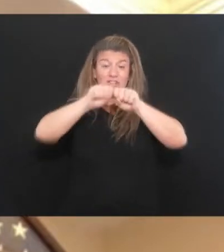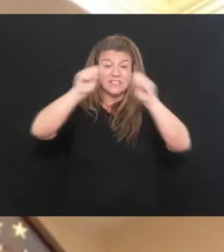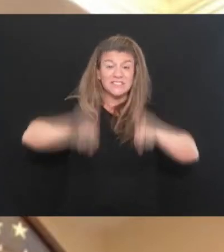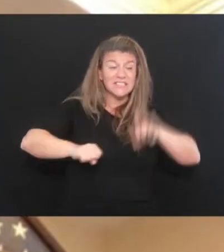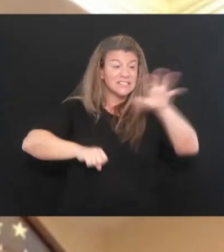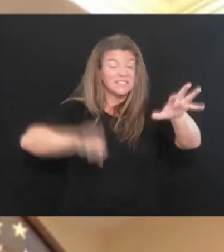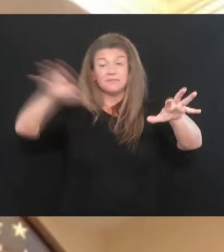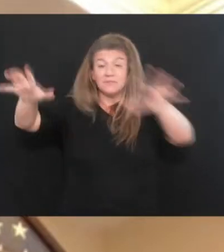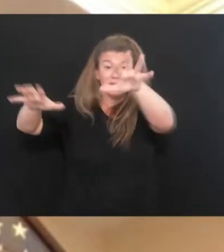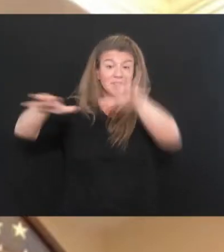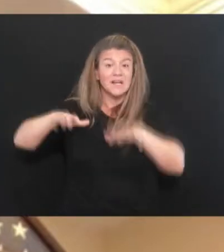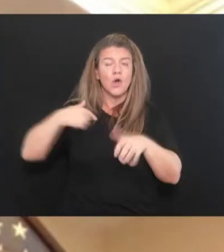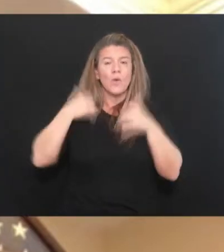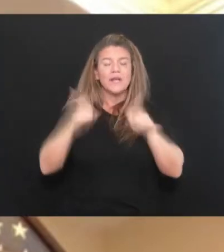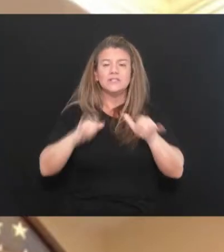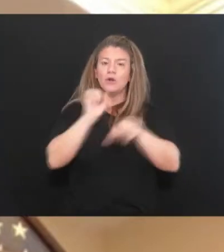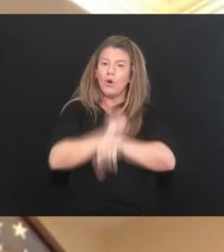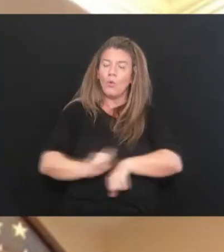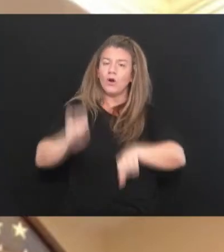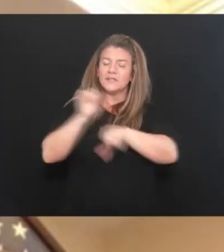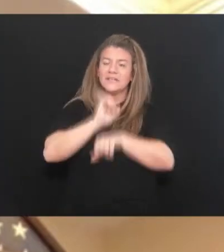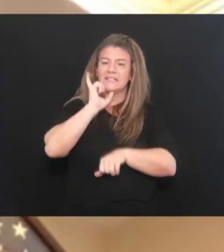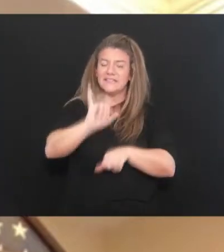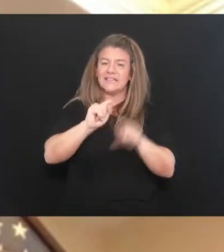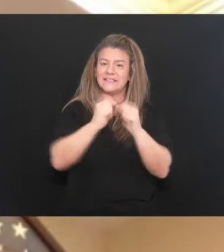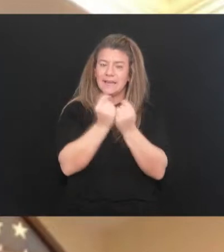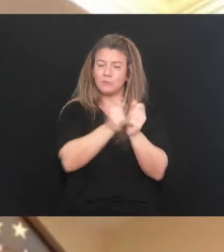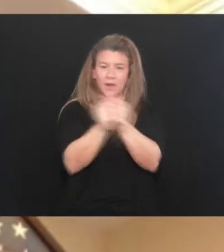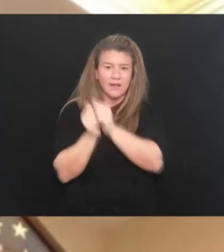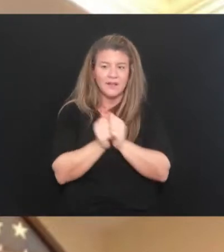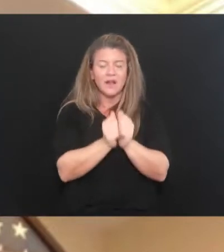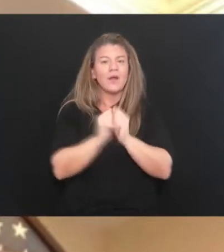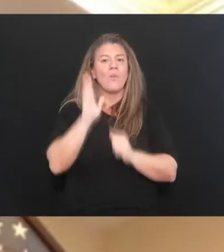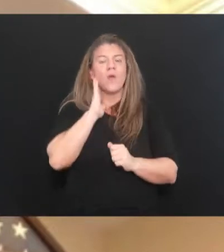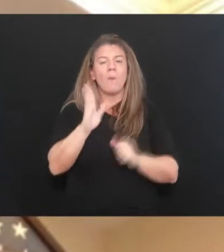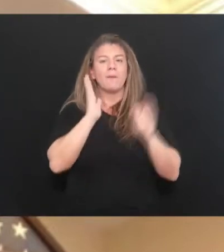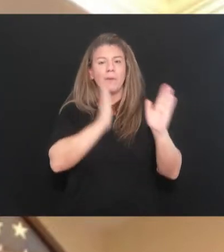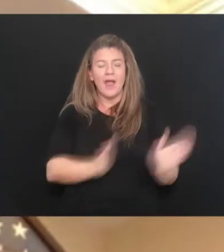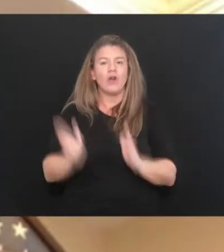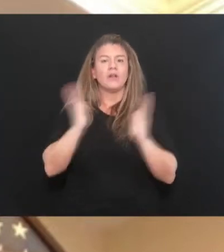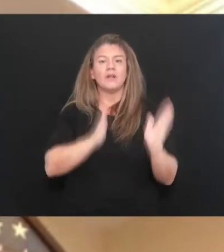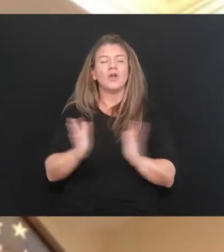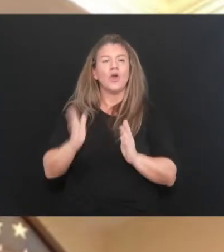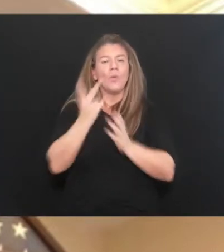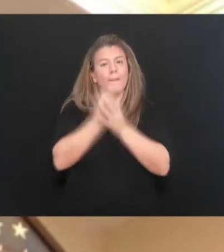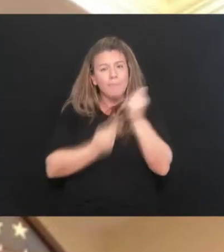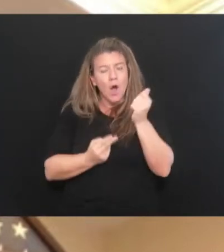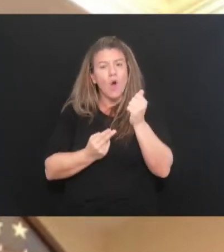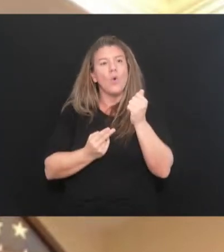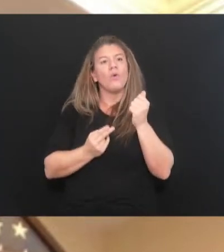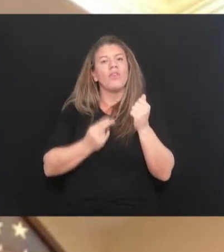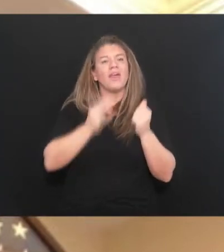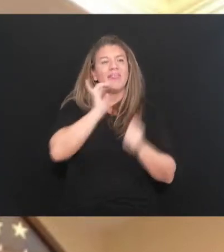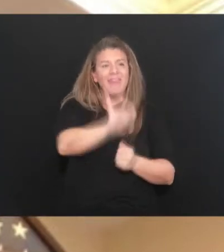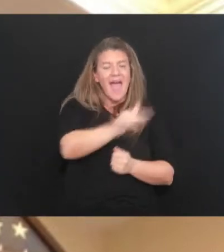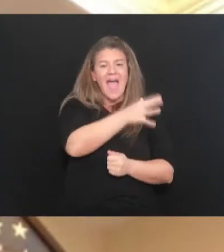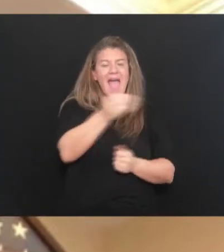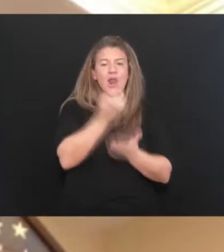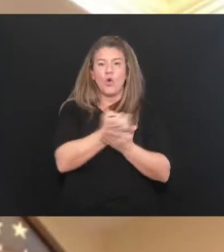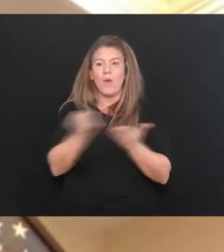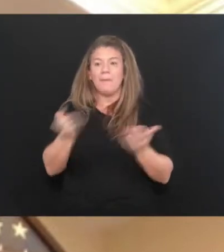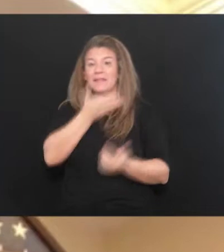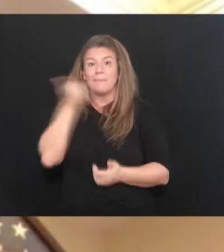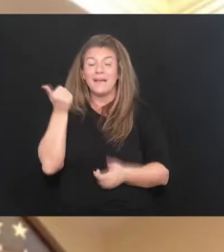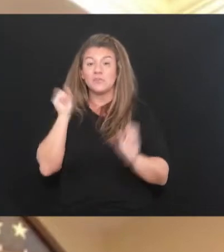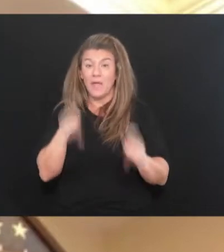We continue to work that effort, and we'll be prepared with both that and equipment as best we